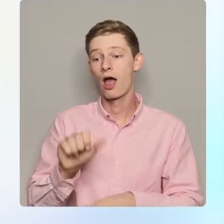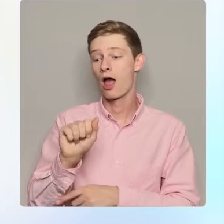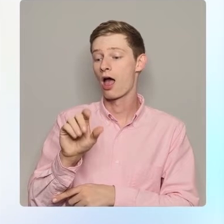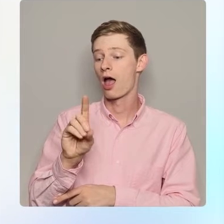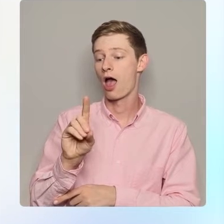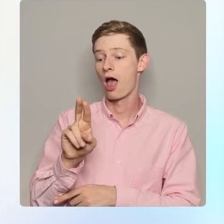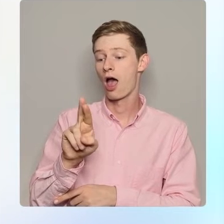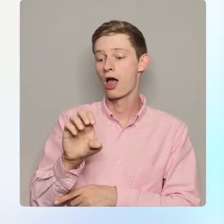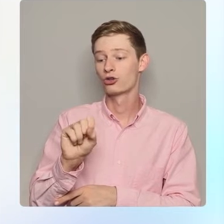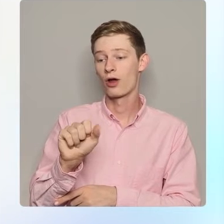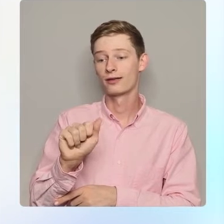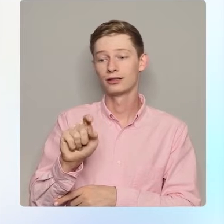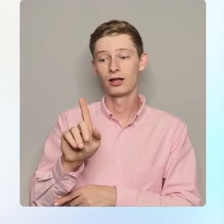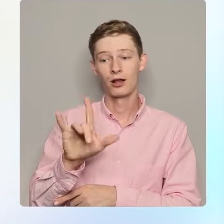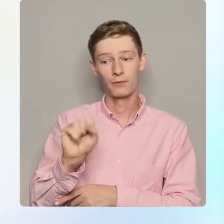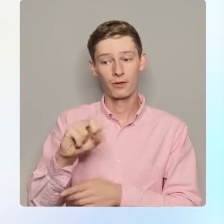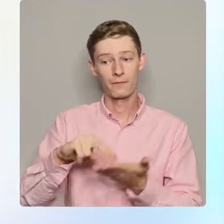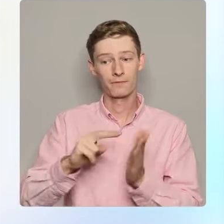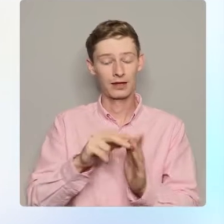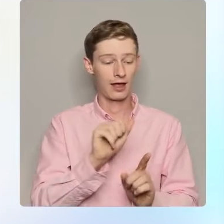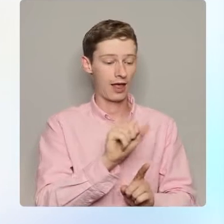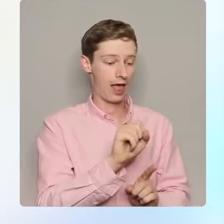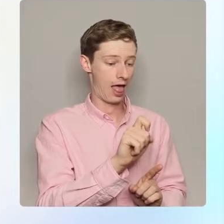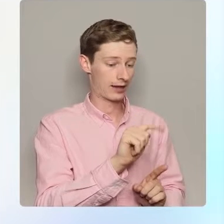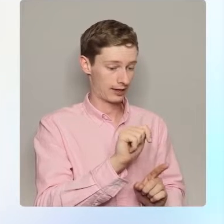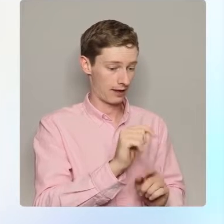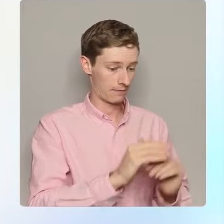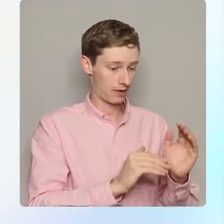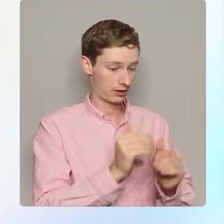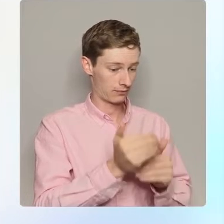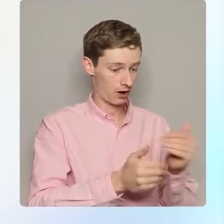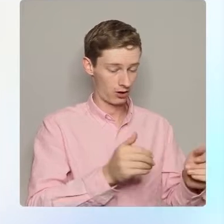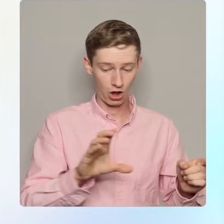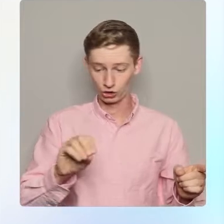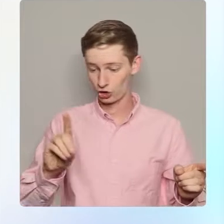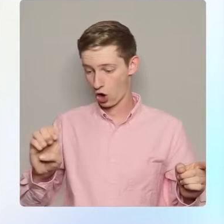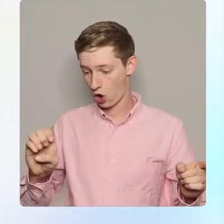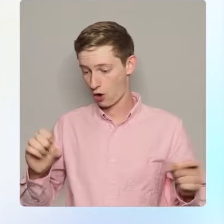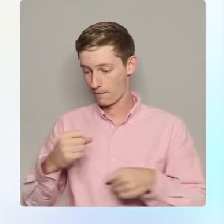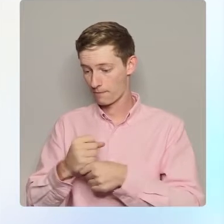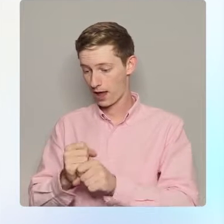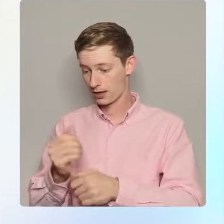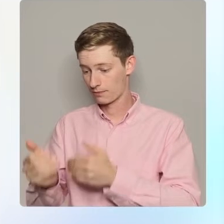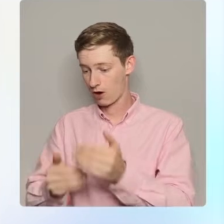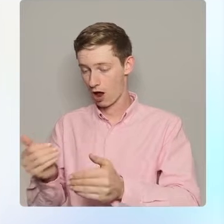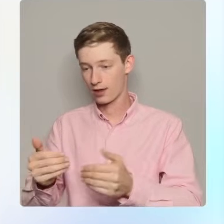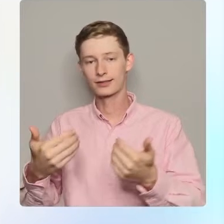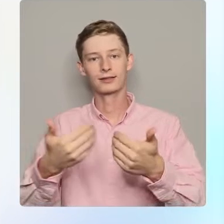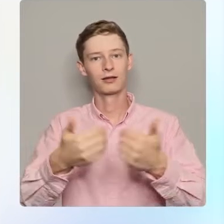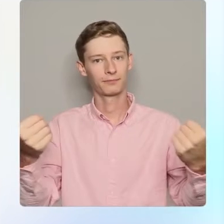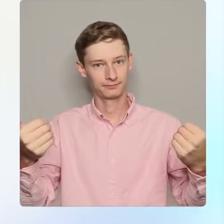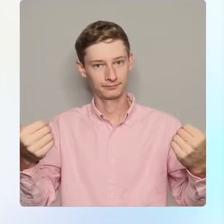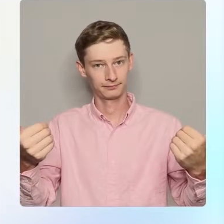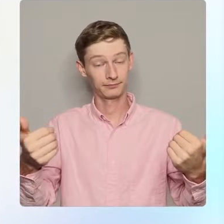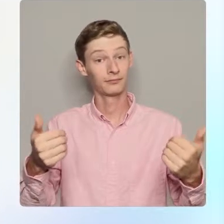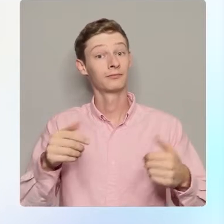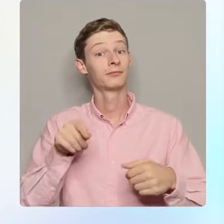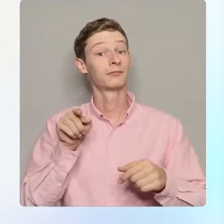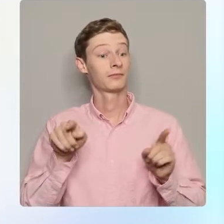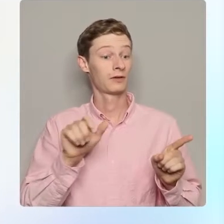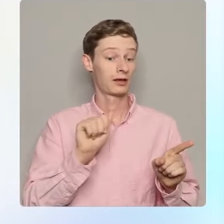Unity, we have reduced iteration time by 30 to 80% using just a few